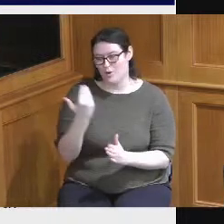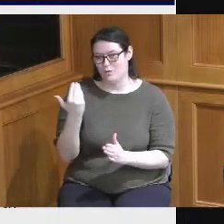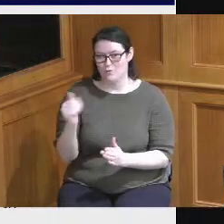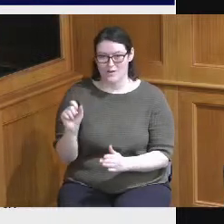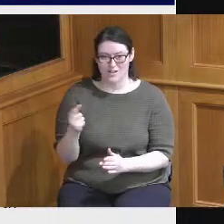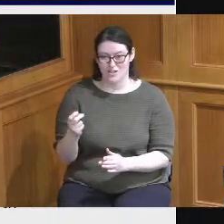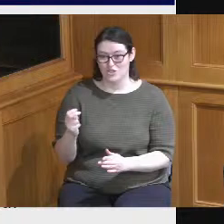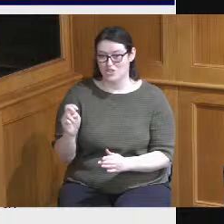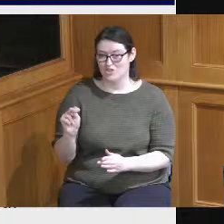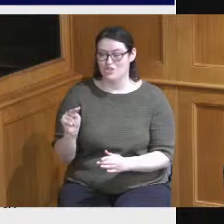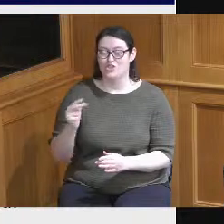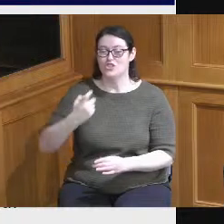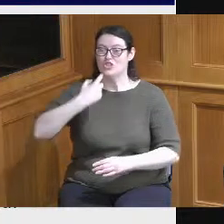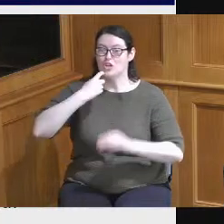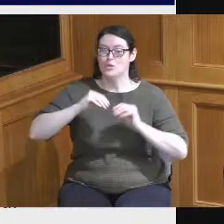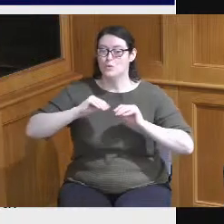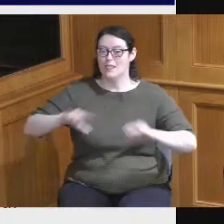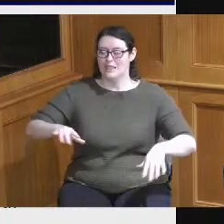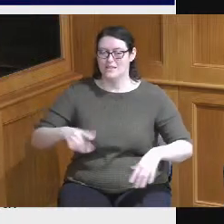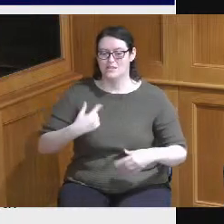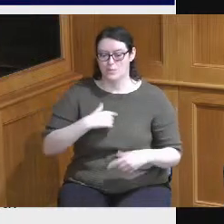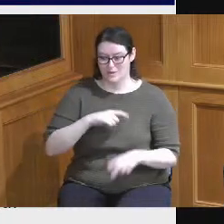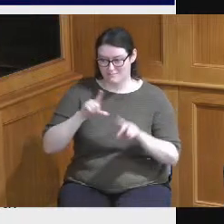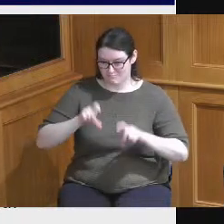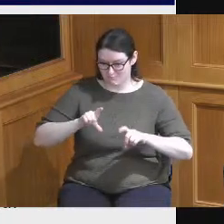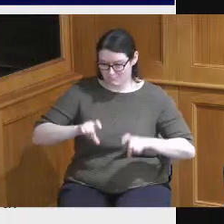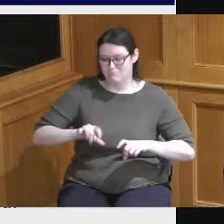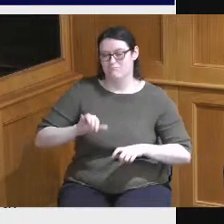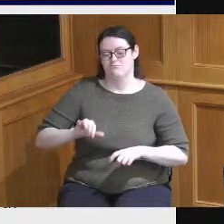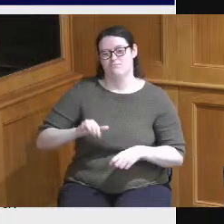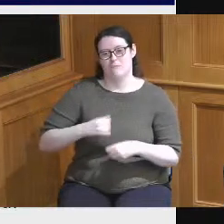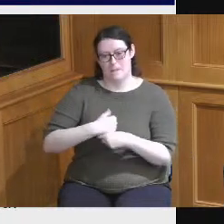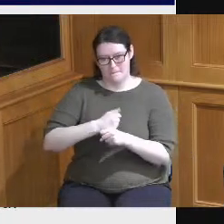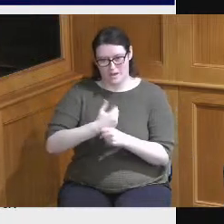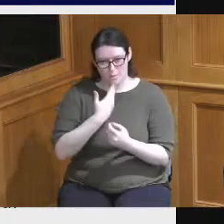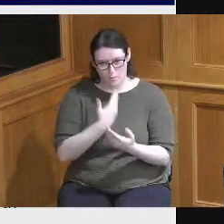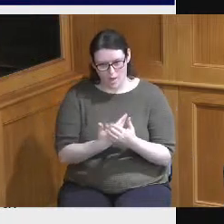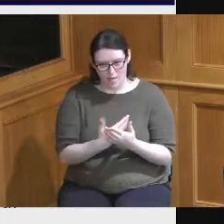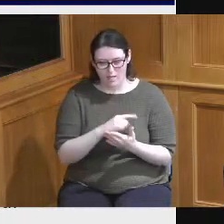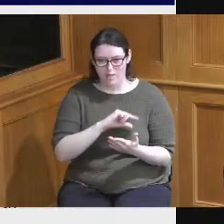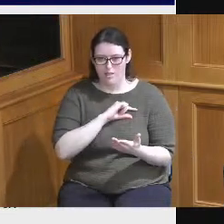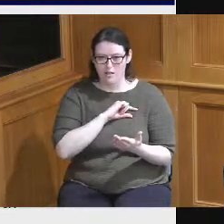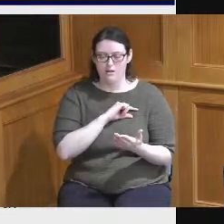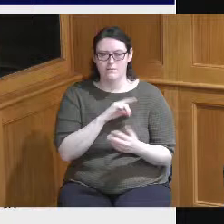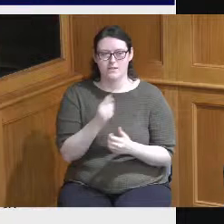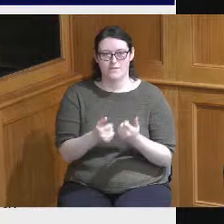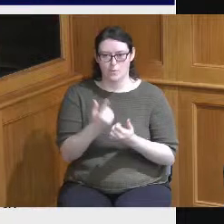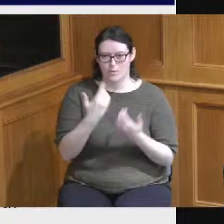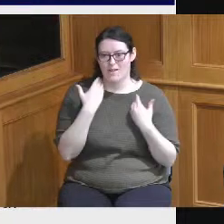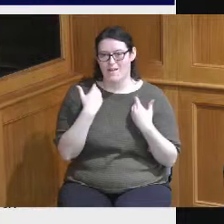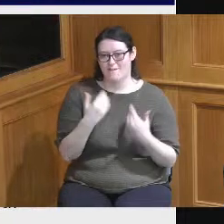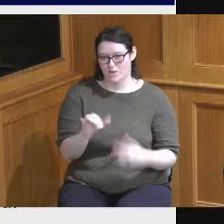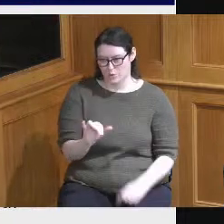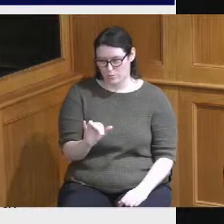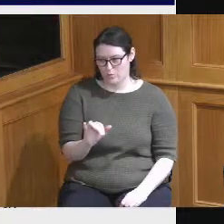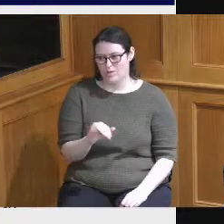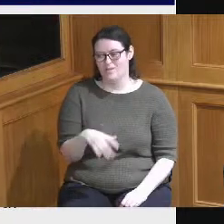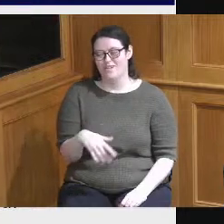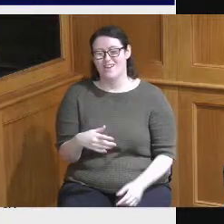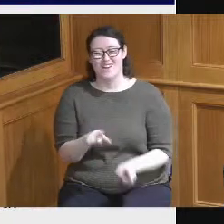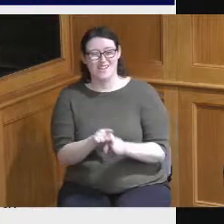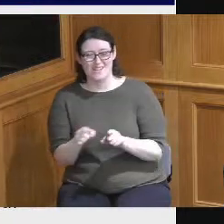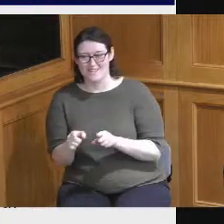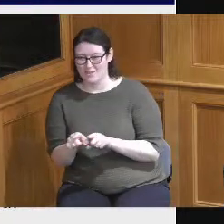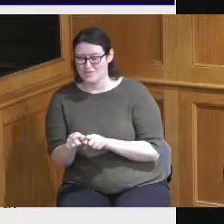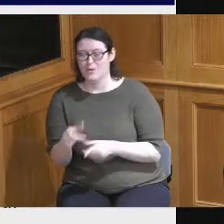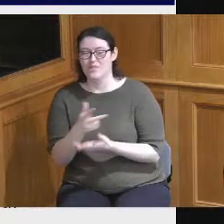with them. We tested them. They're really well made, and everyone would have that. And again, the fleet cameras in every